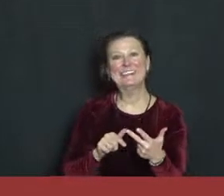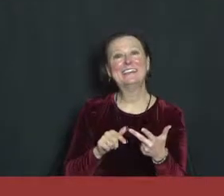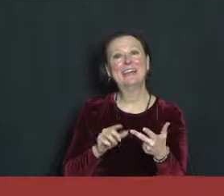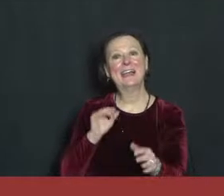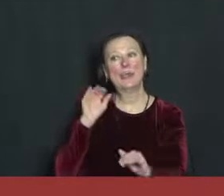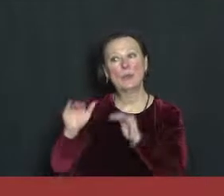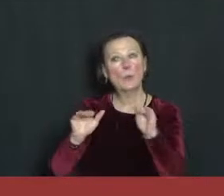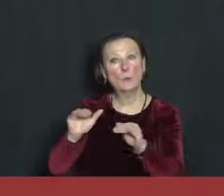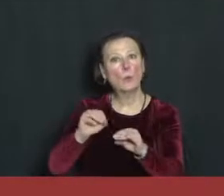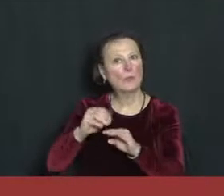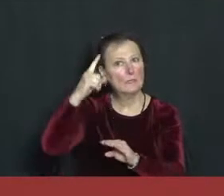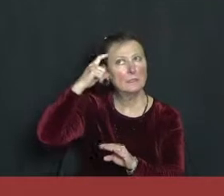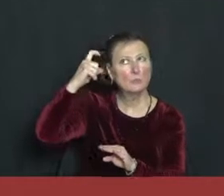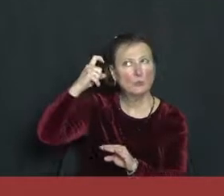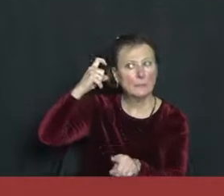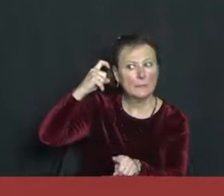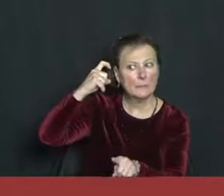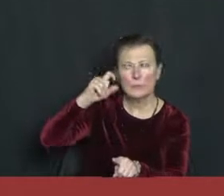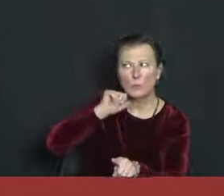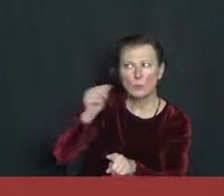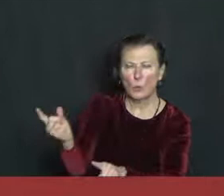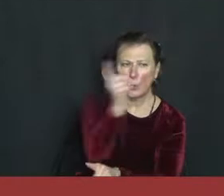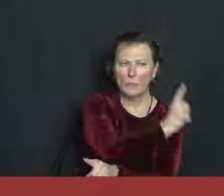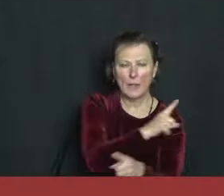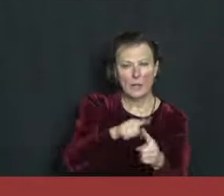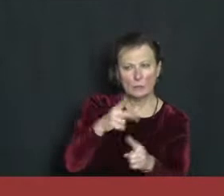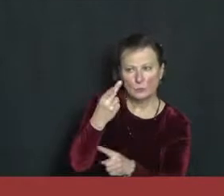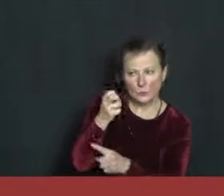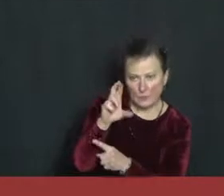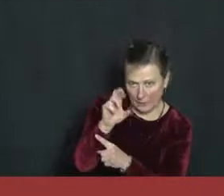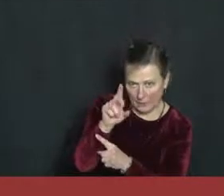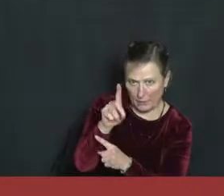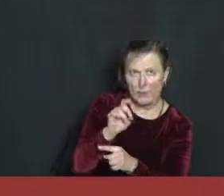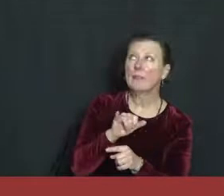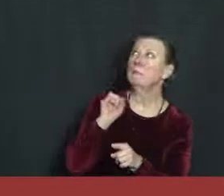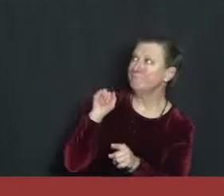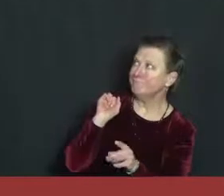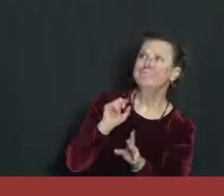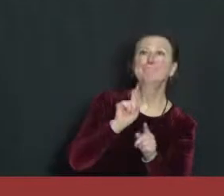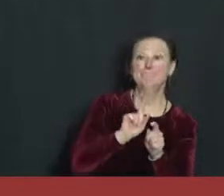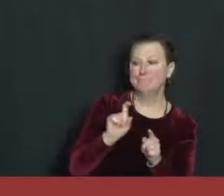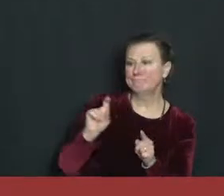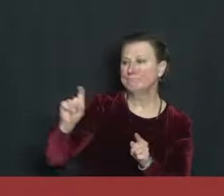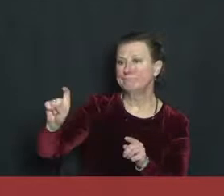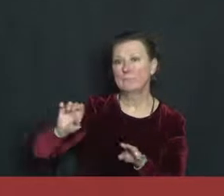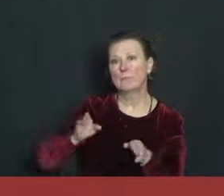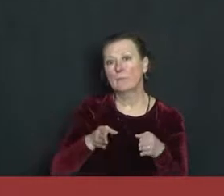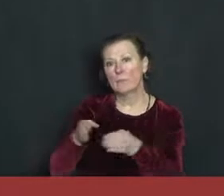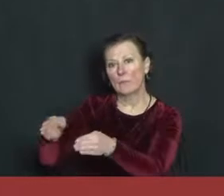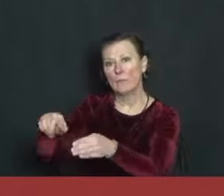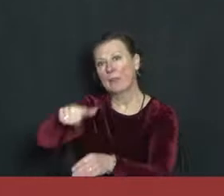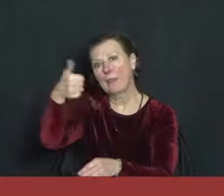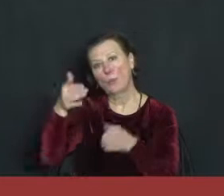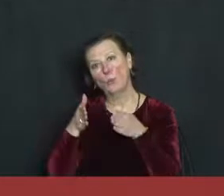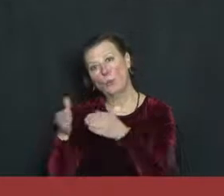in a dream not to return to Herod, they departed to their country by another